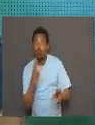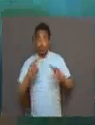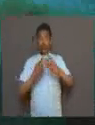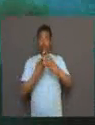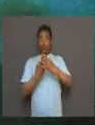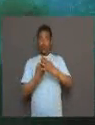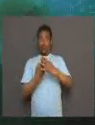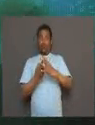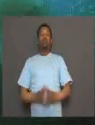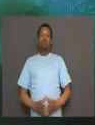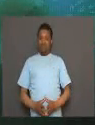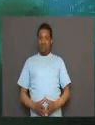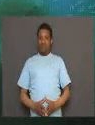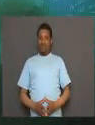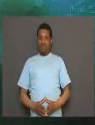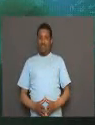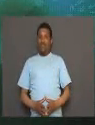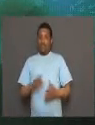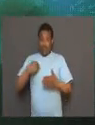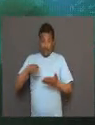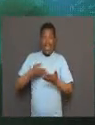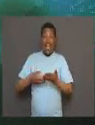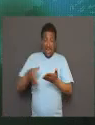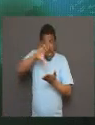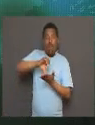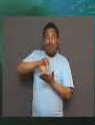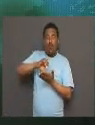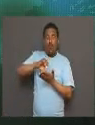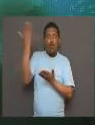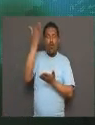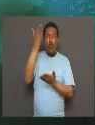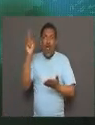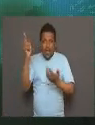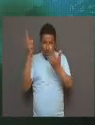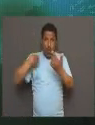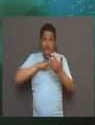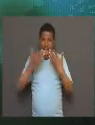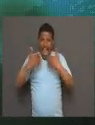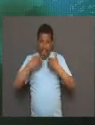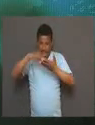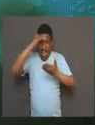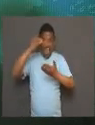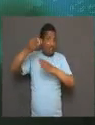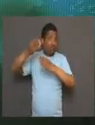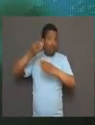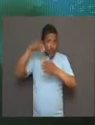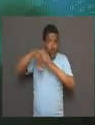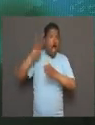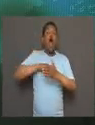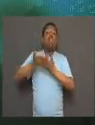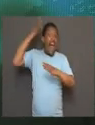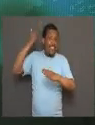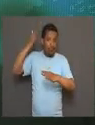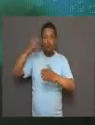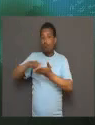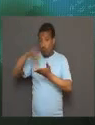begin. Let us review what we have learned in our last lesson. Students,